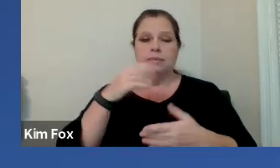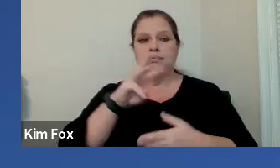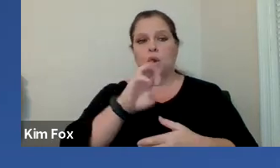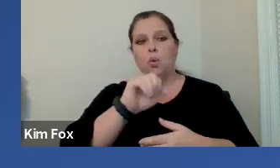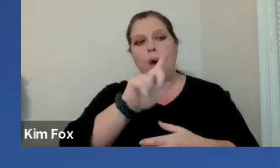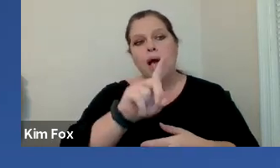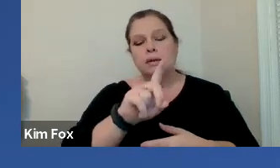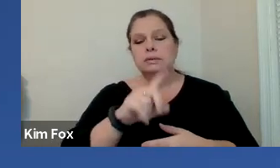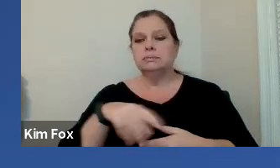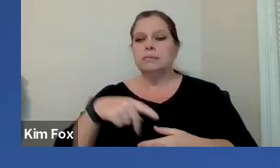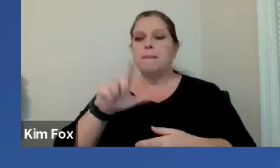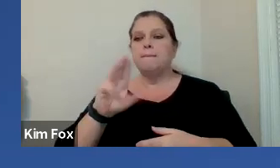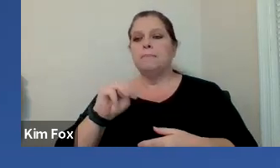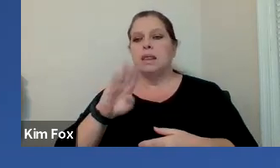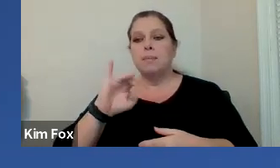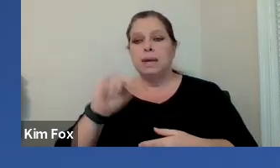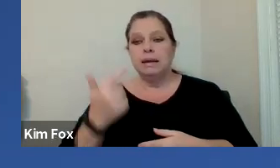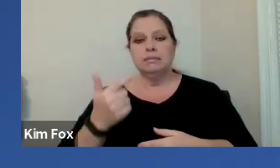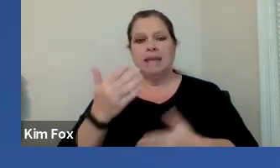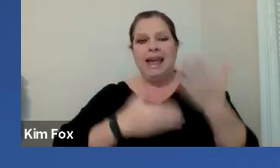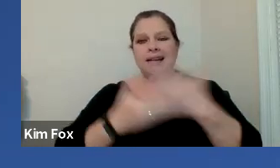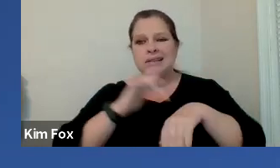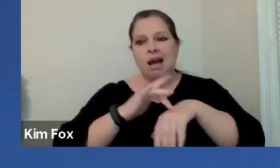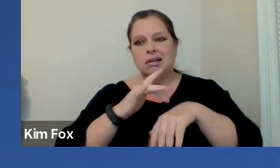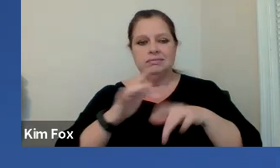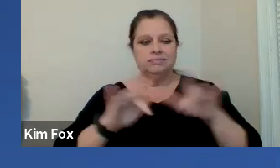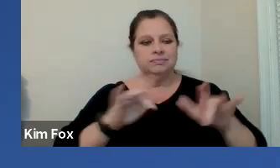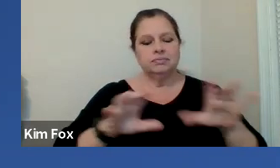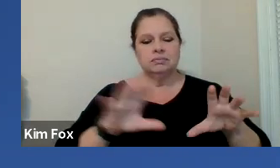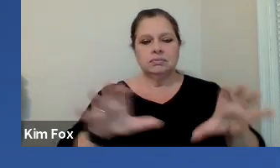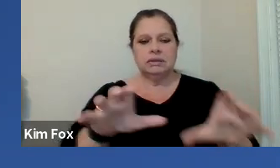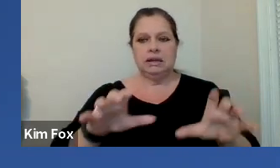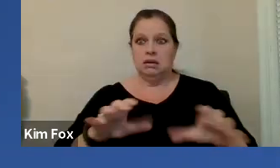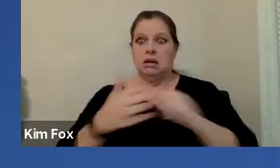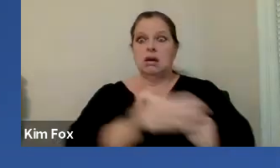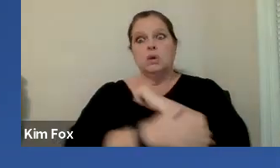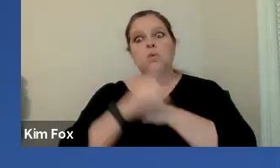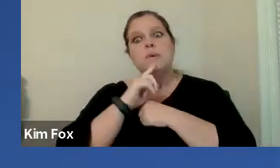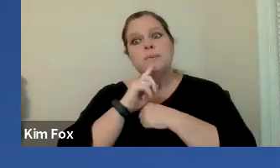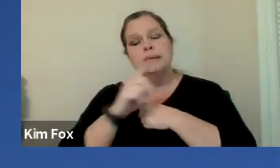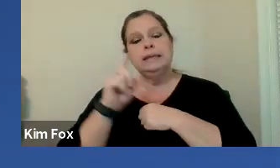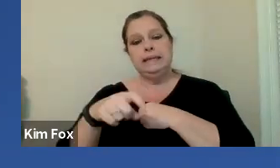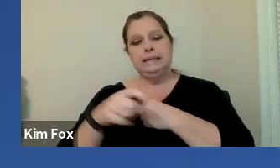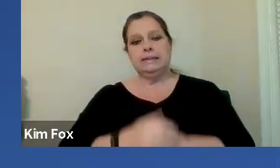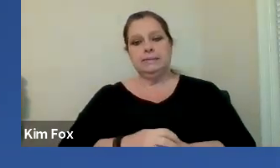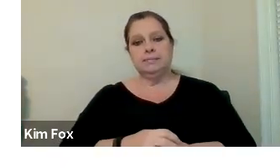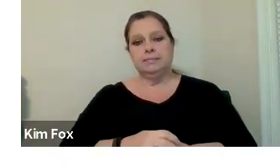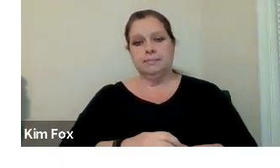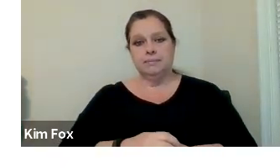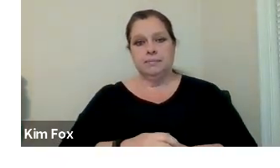plumbing, hands-on positions that our country desperately needs.